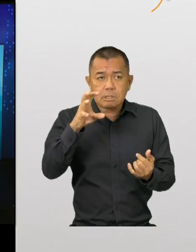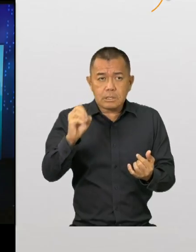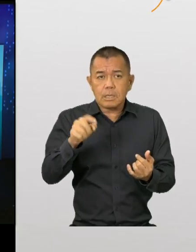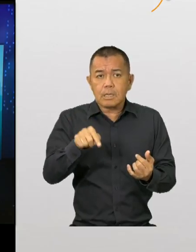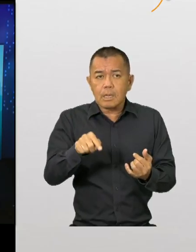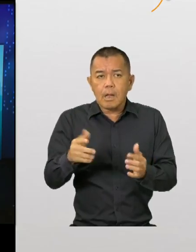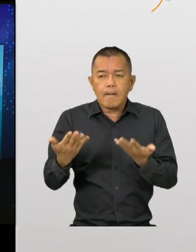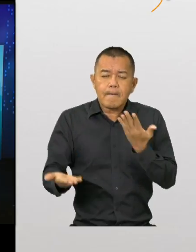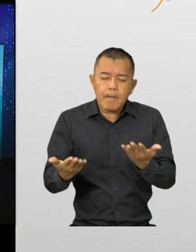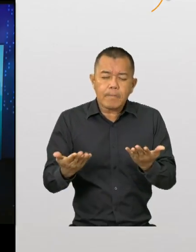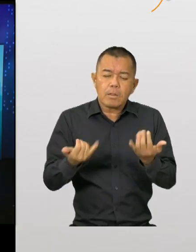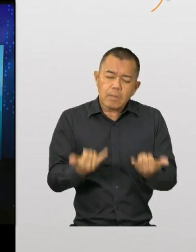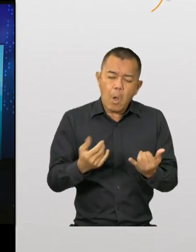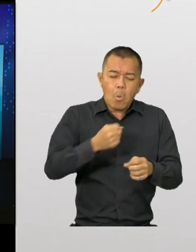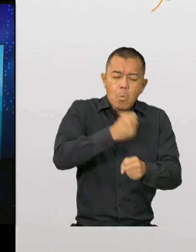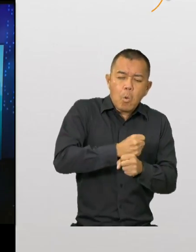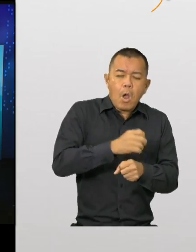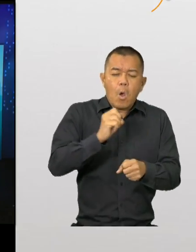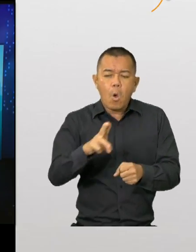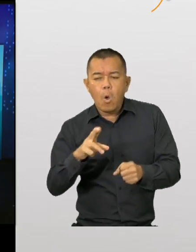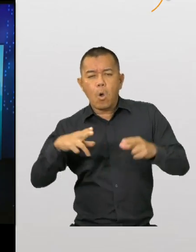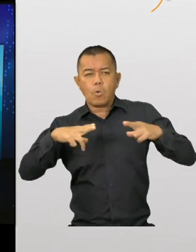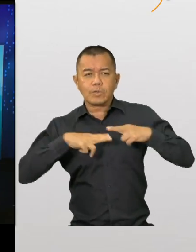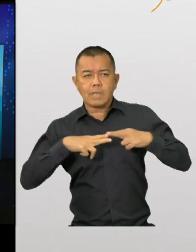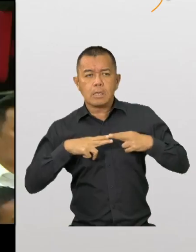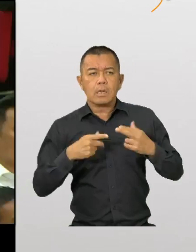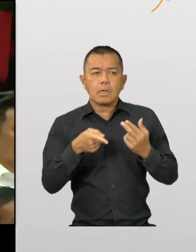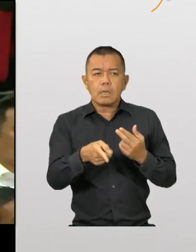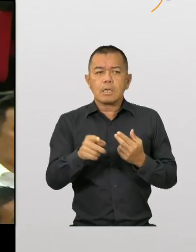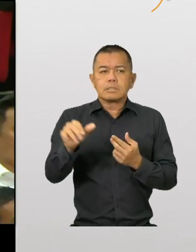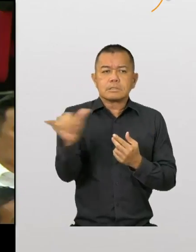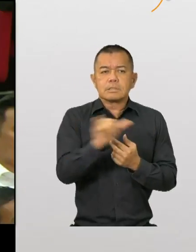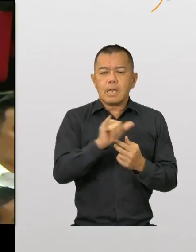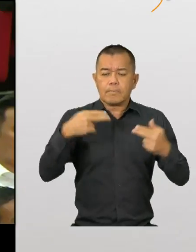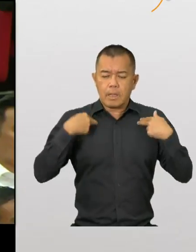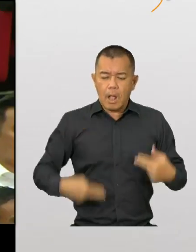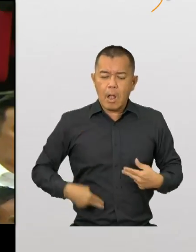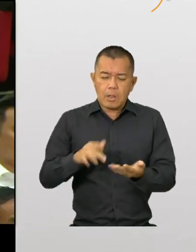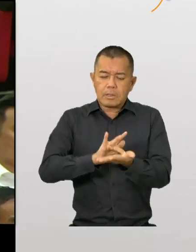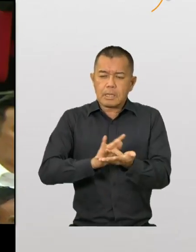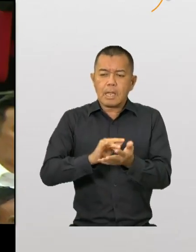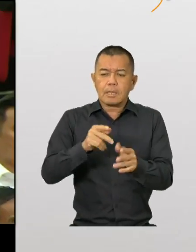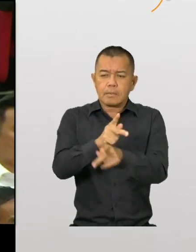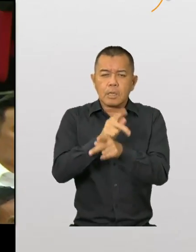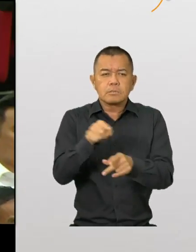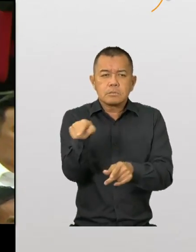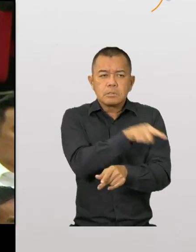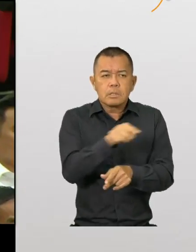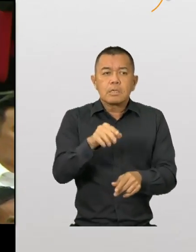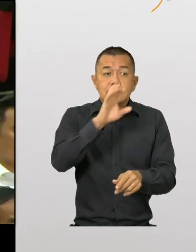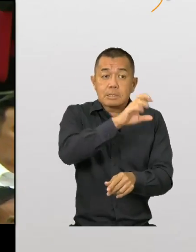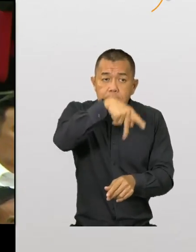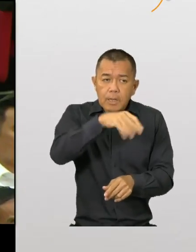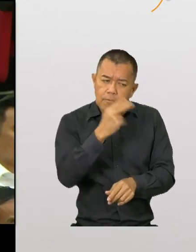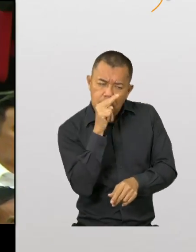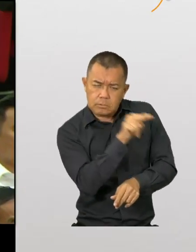have similar healthcare concerns as the pioneers. They are looking at their CPF savings and MediSave accounts, worried about having